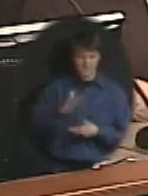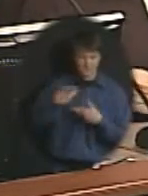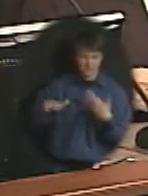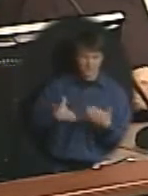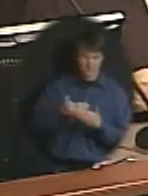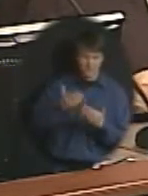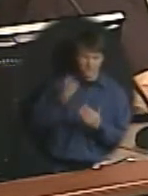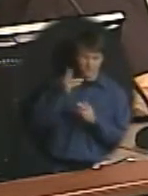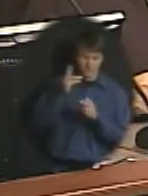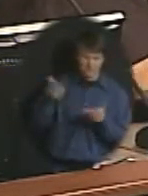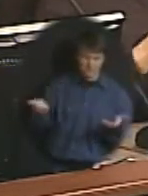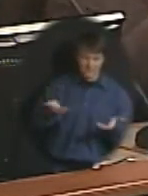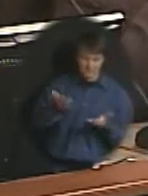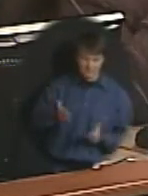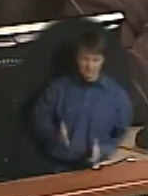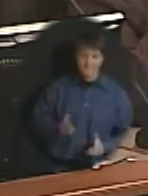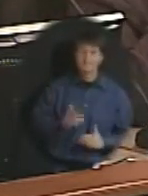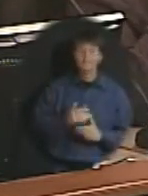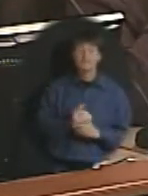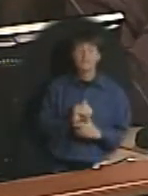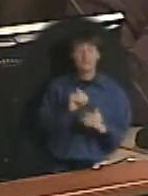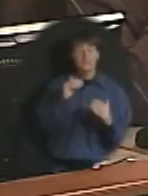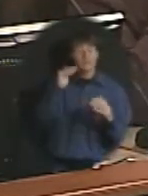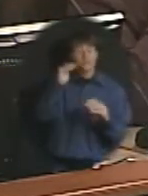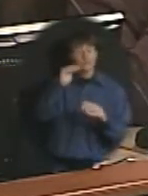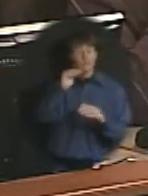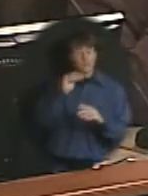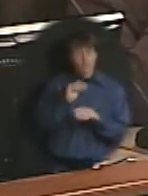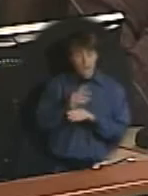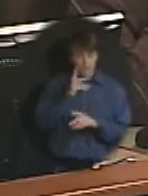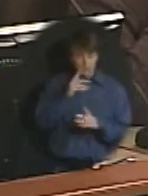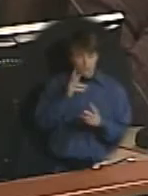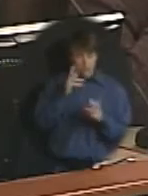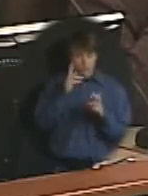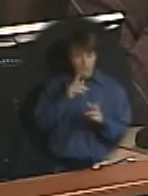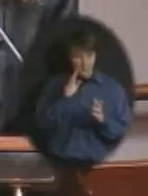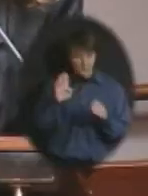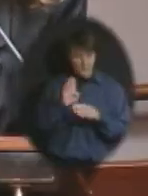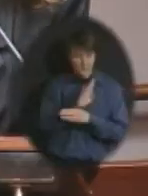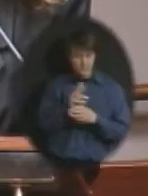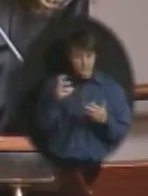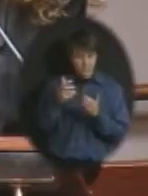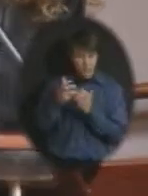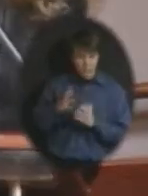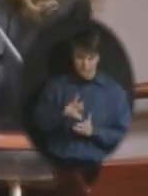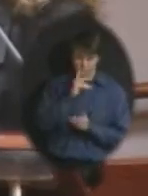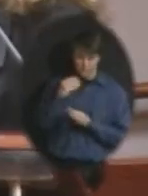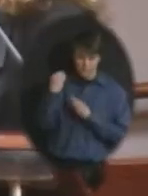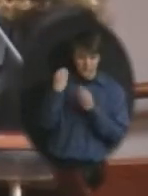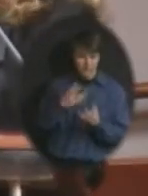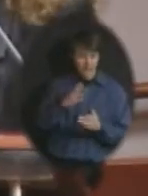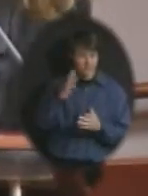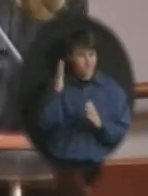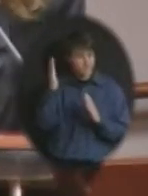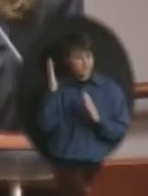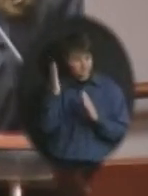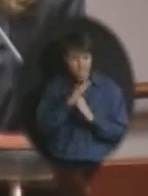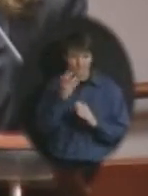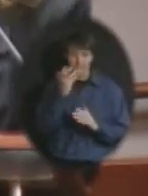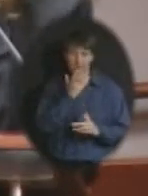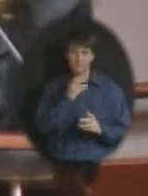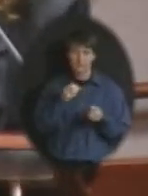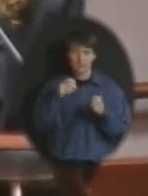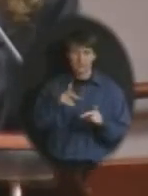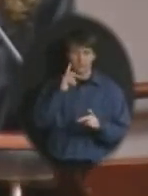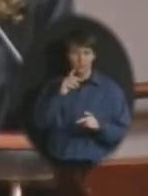guests. We're going to begin our recognitions tonight with a business partner that has provided outstanding opportunities to students in our 21st century